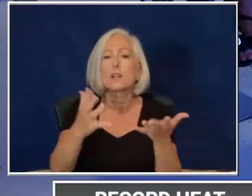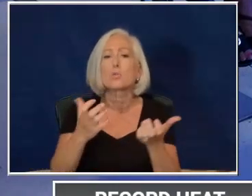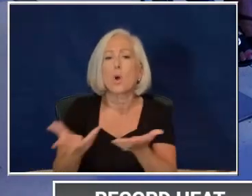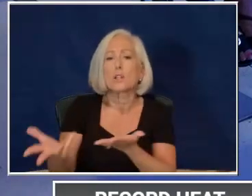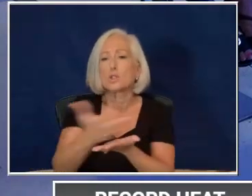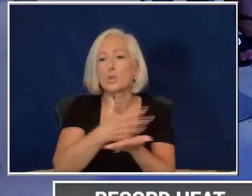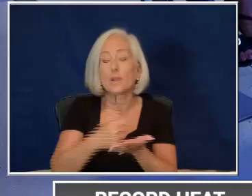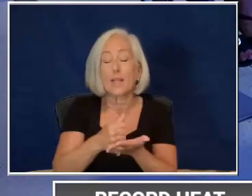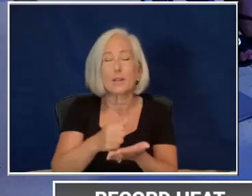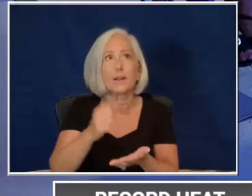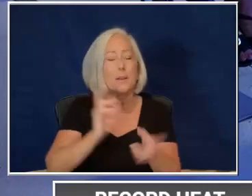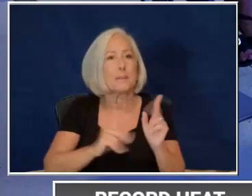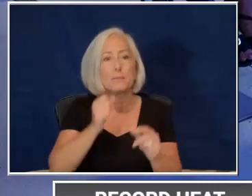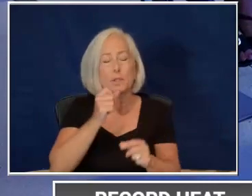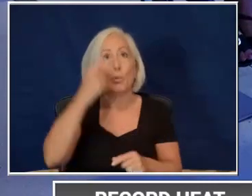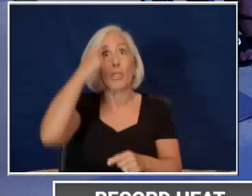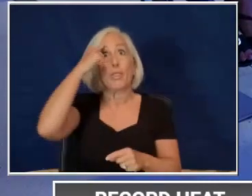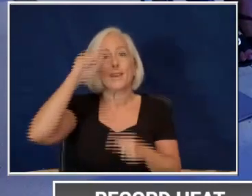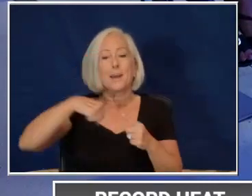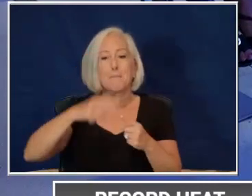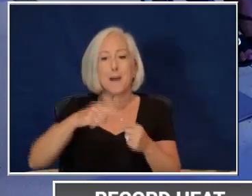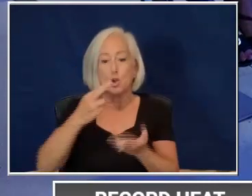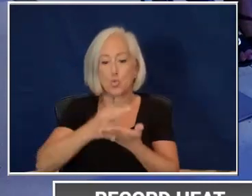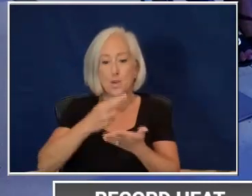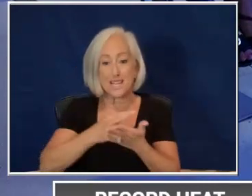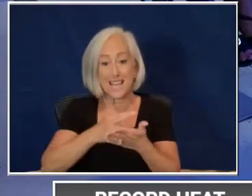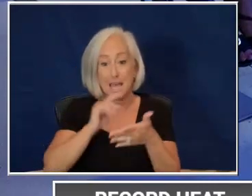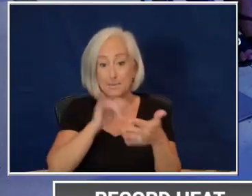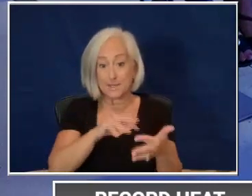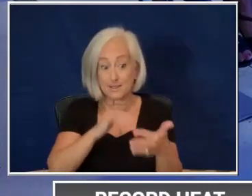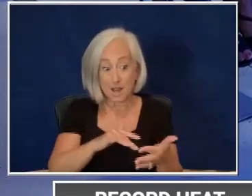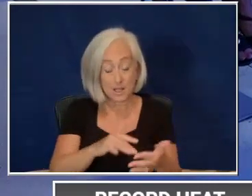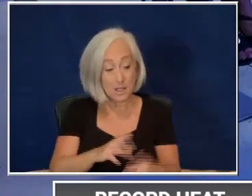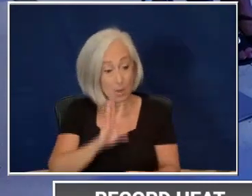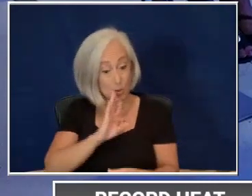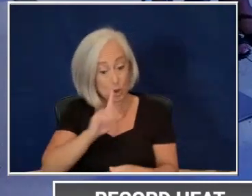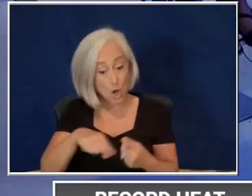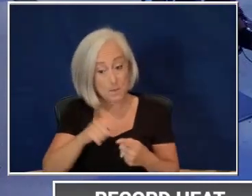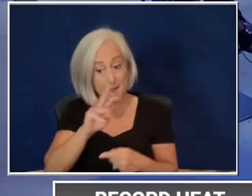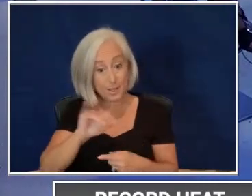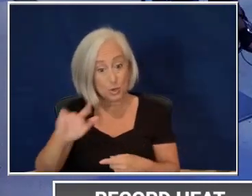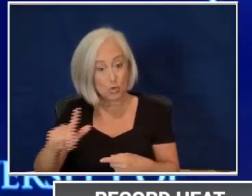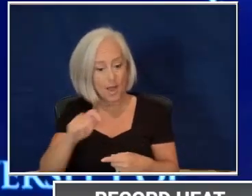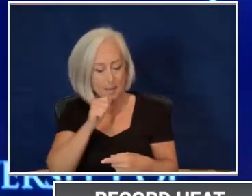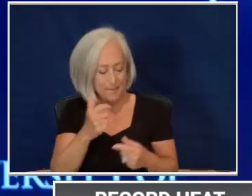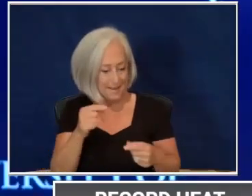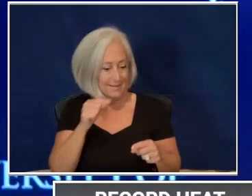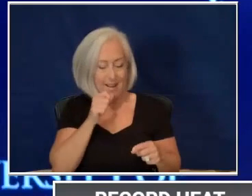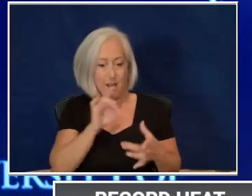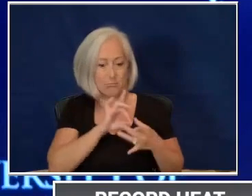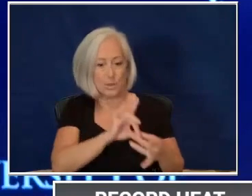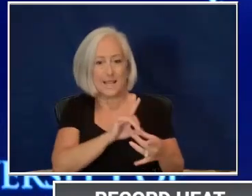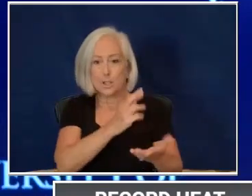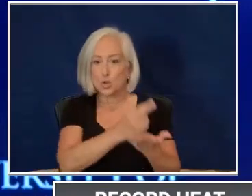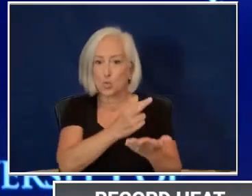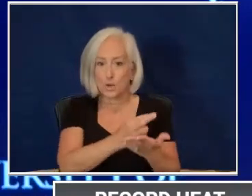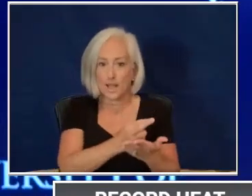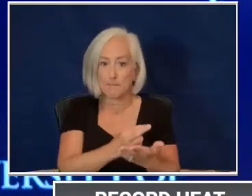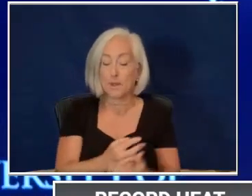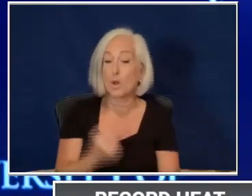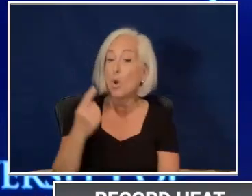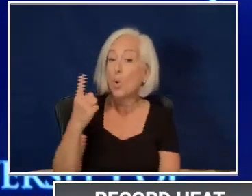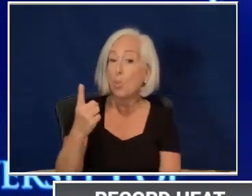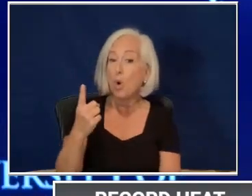people think of a rehab trial. So we do talk about trials here on this show, but a rehab trial, very interesting. Yeah, one of the trials is looking at sleep after